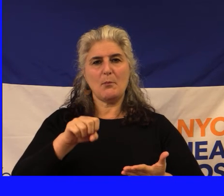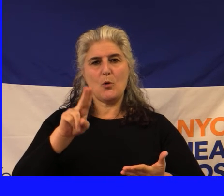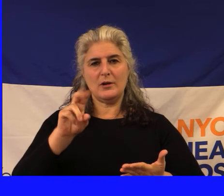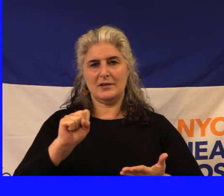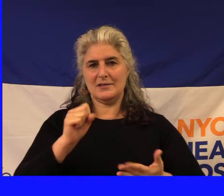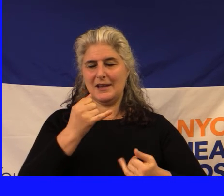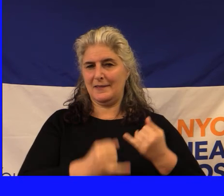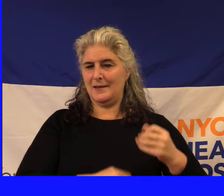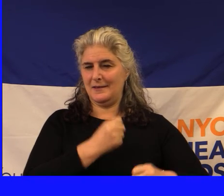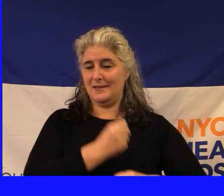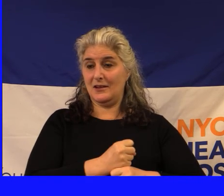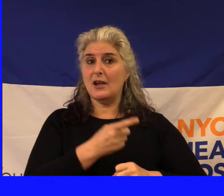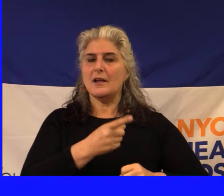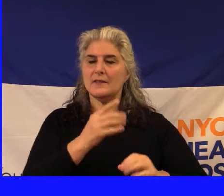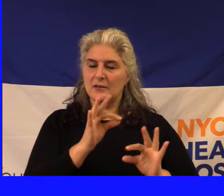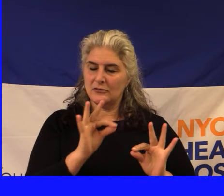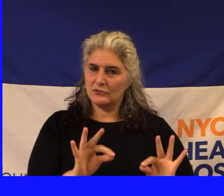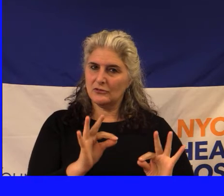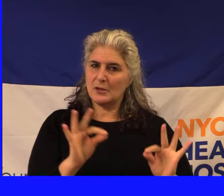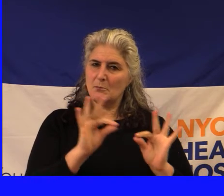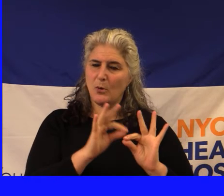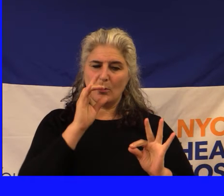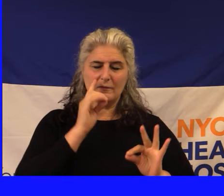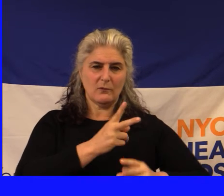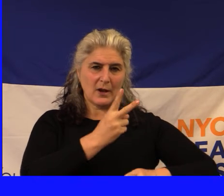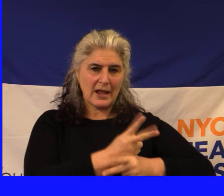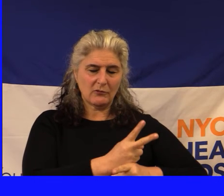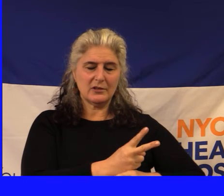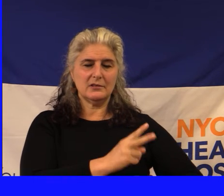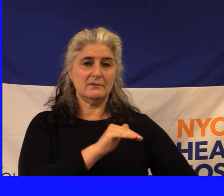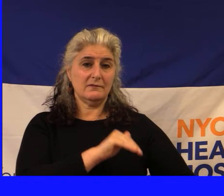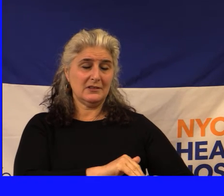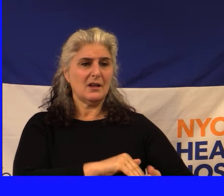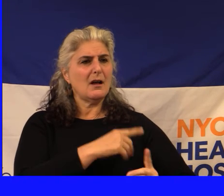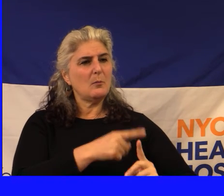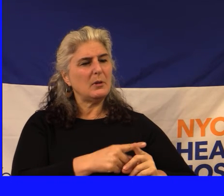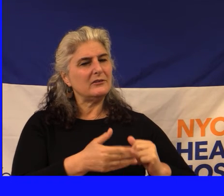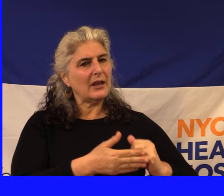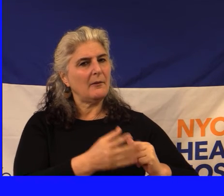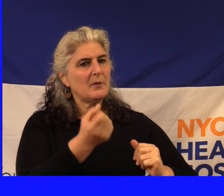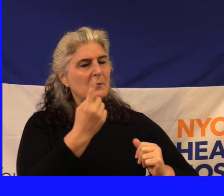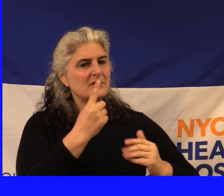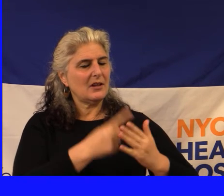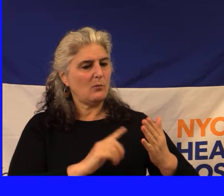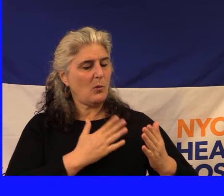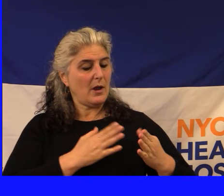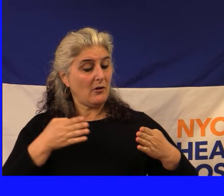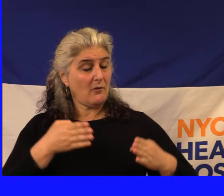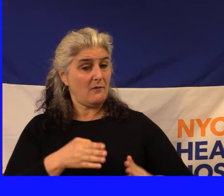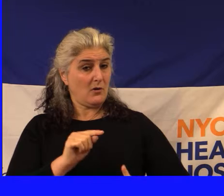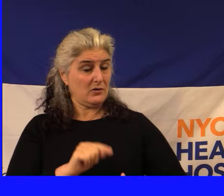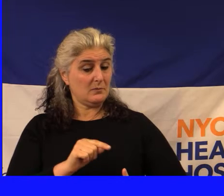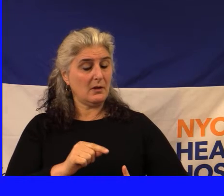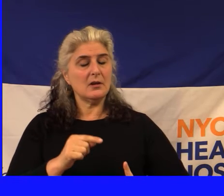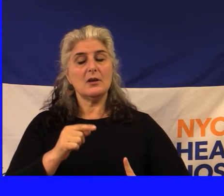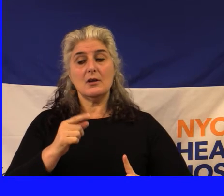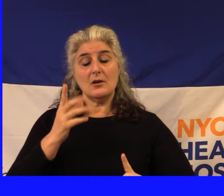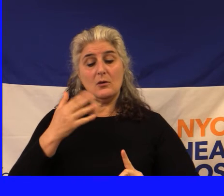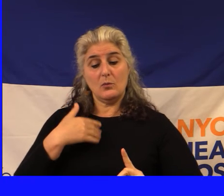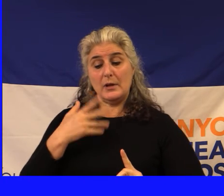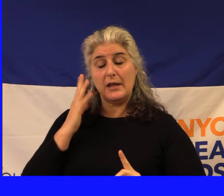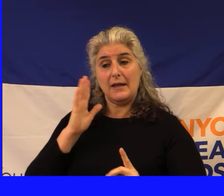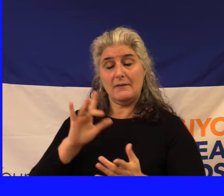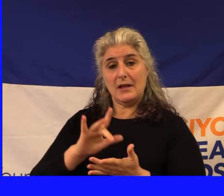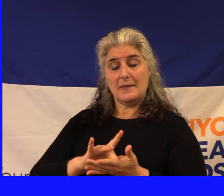important for physician retention and also letting the physicians know that what we're focused on. We interpret the Medicare